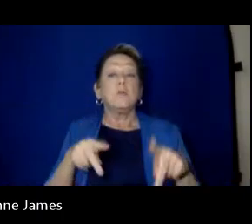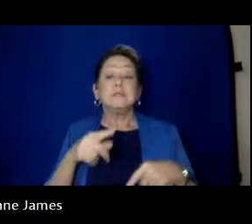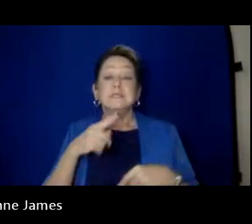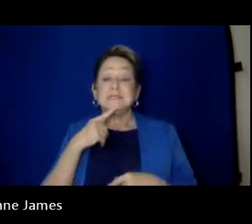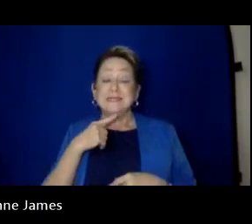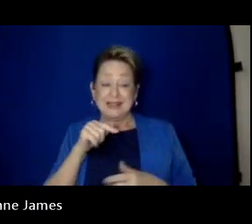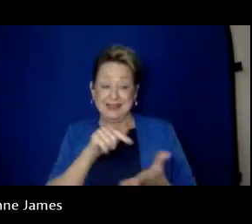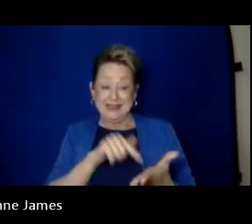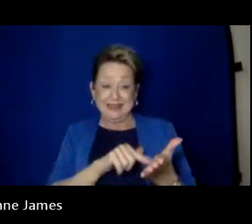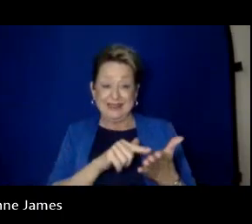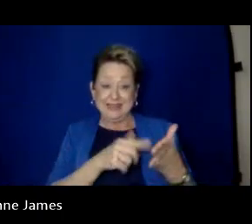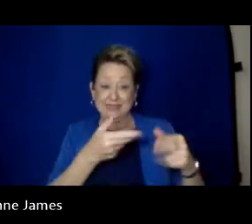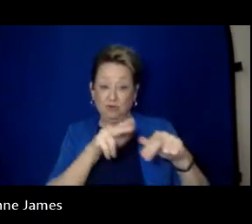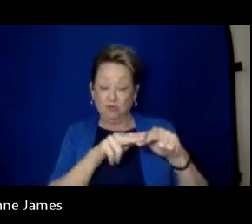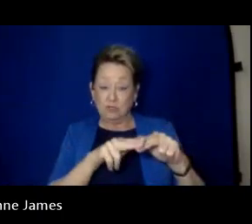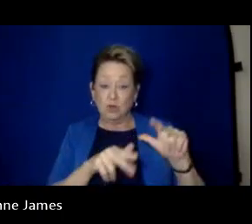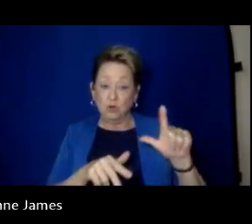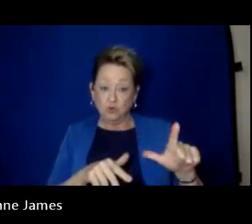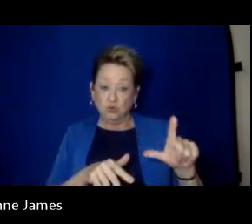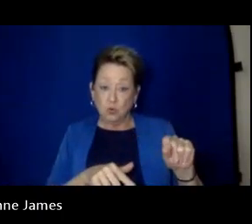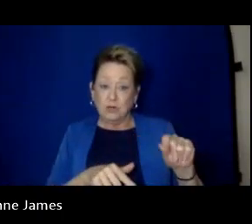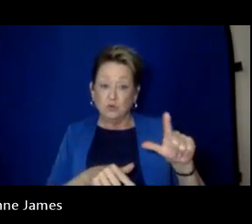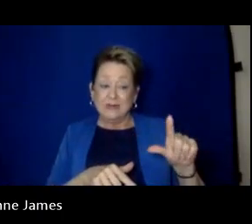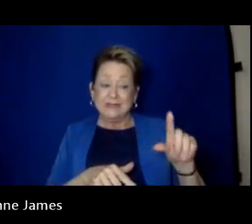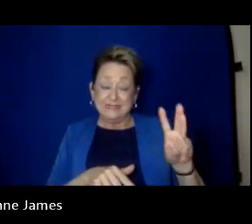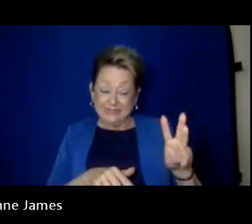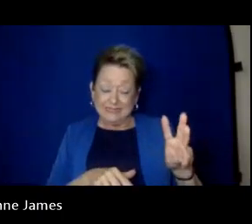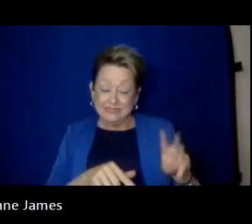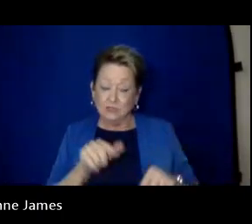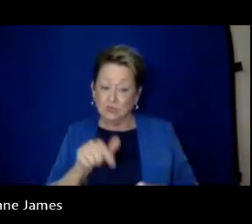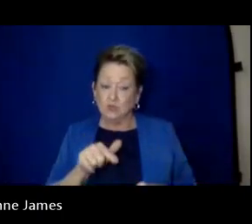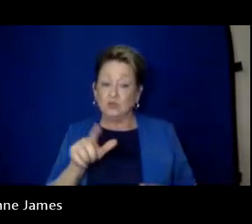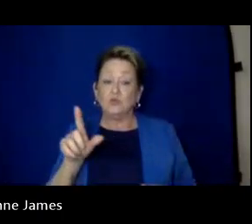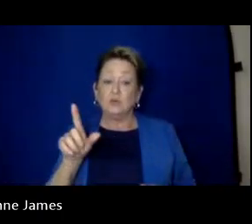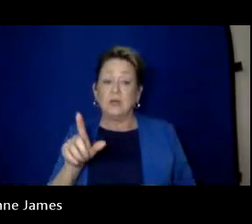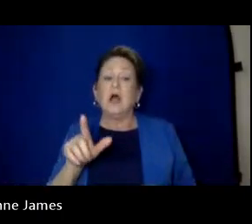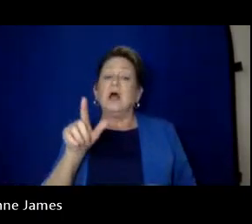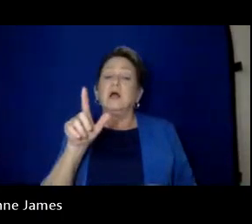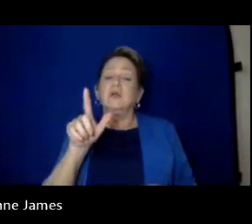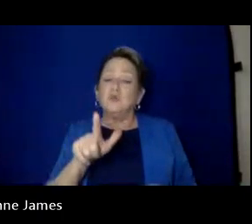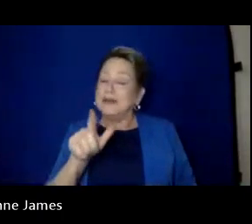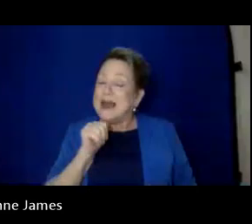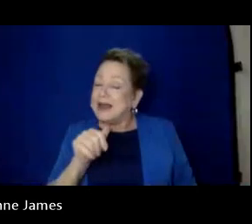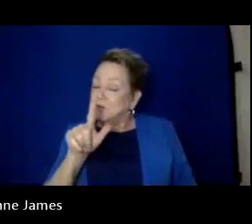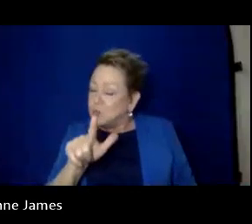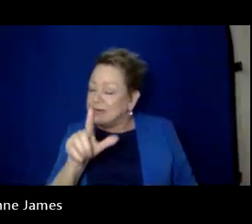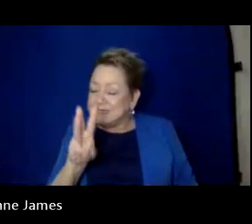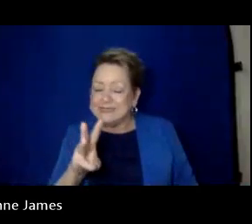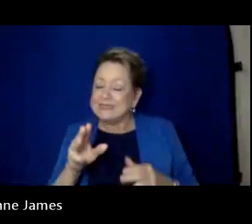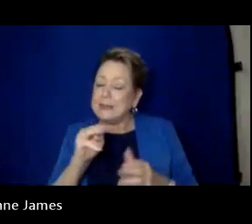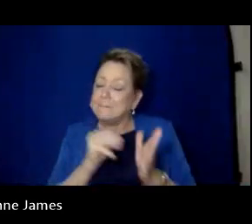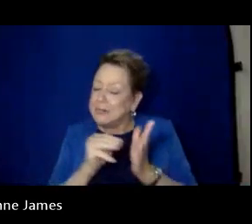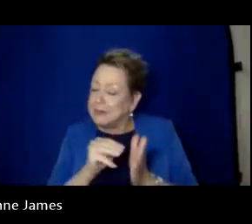to 26 million. So it's a $6 million increase. I just wanted to make sure no one thought it was a $26 million increase.